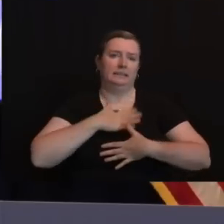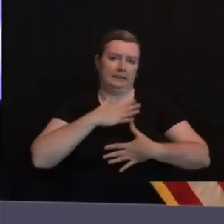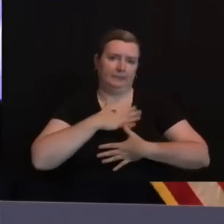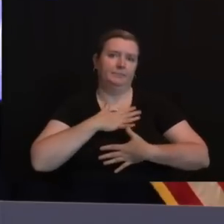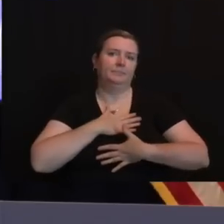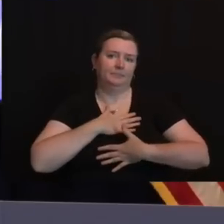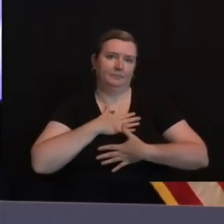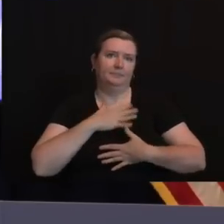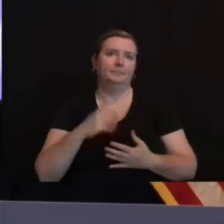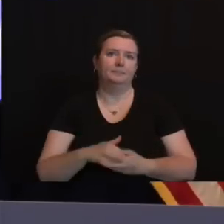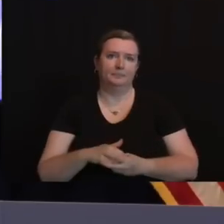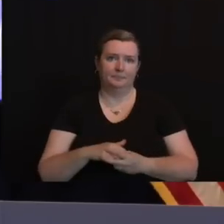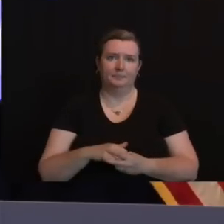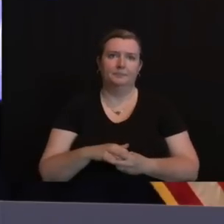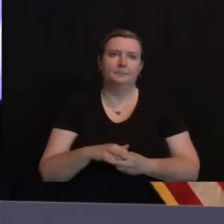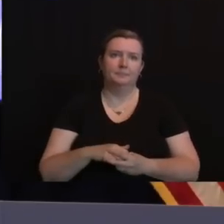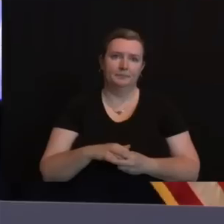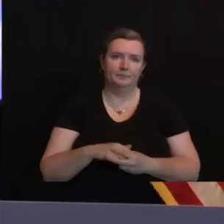ventilators.